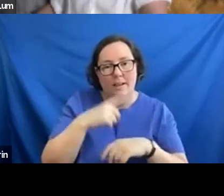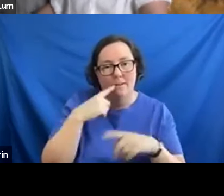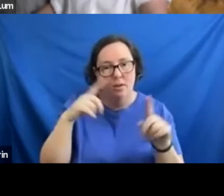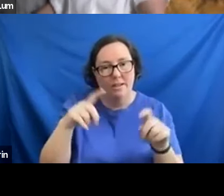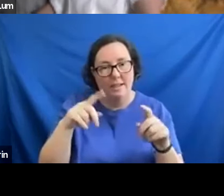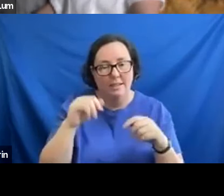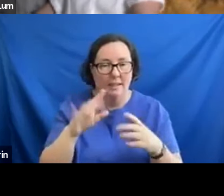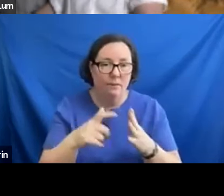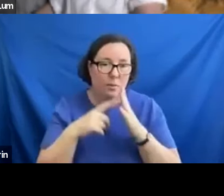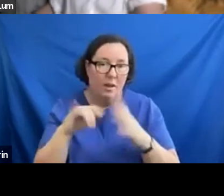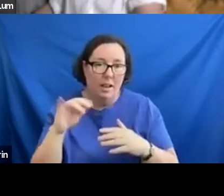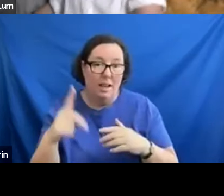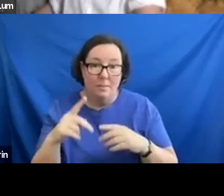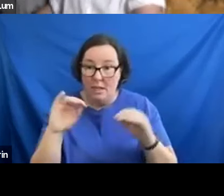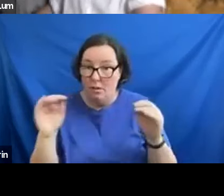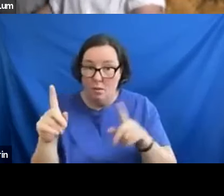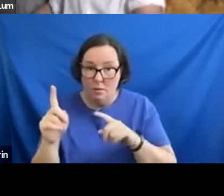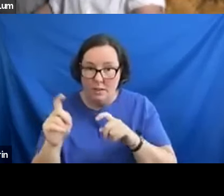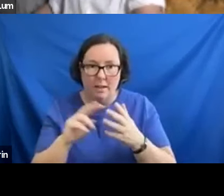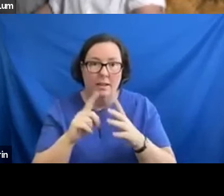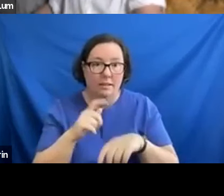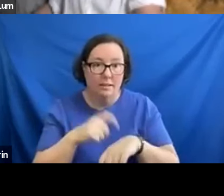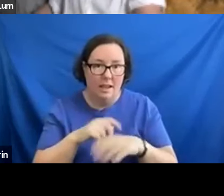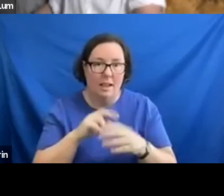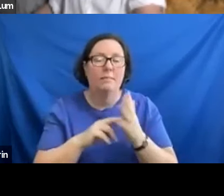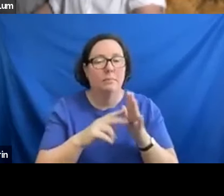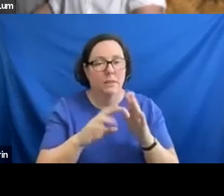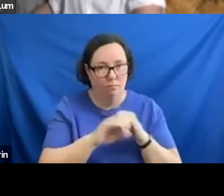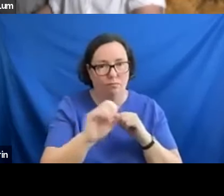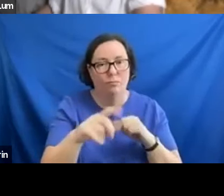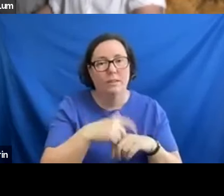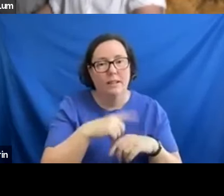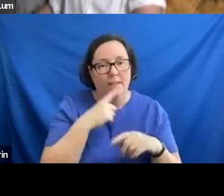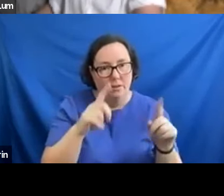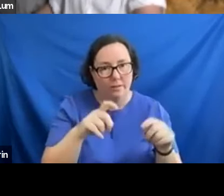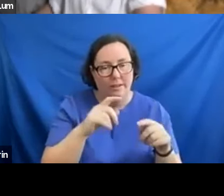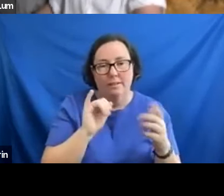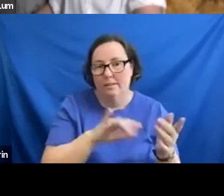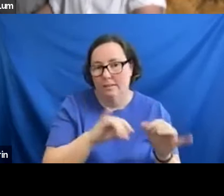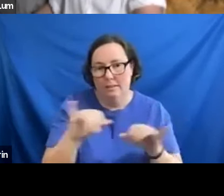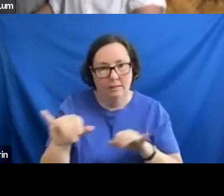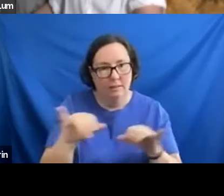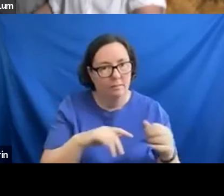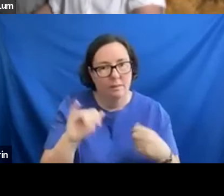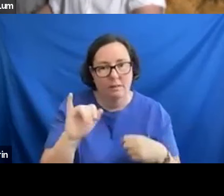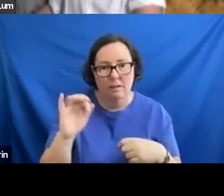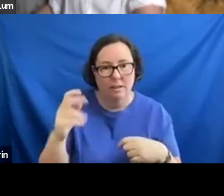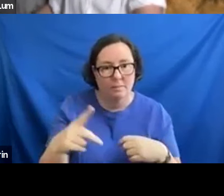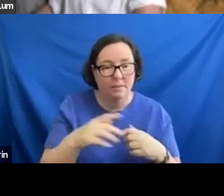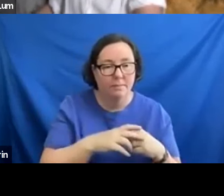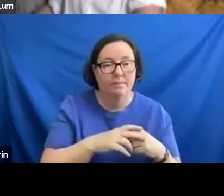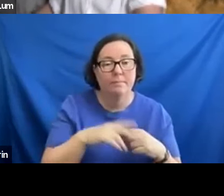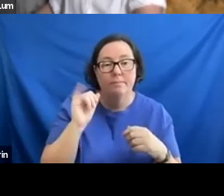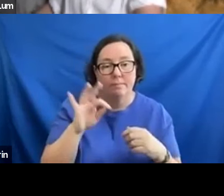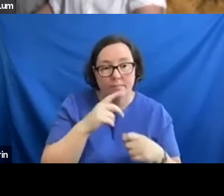an IEP. That should be built into our recommendations, in my opinion. We should